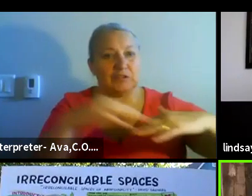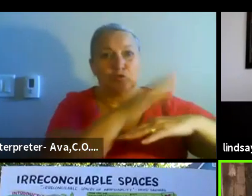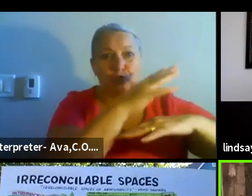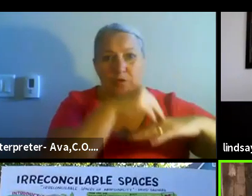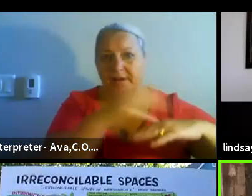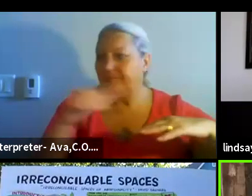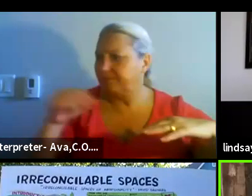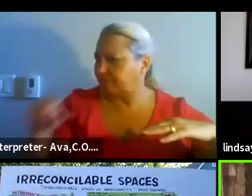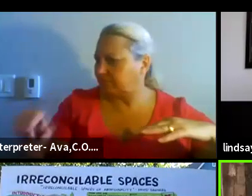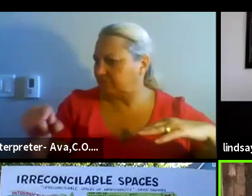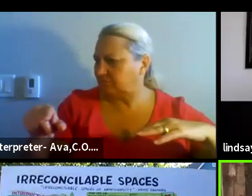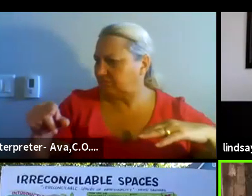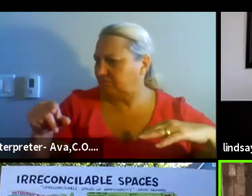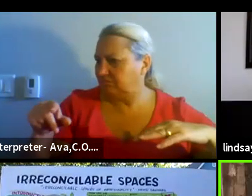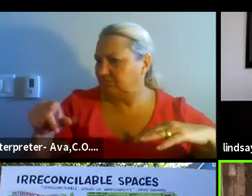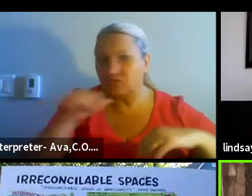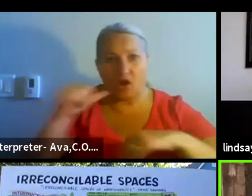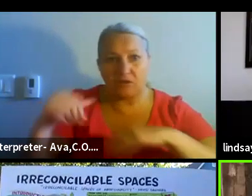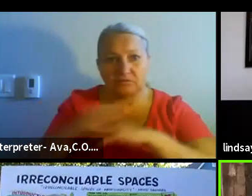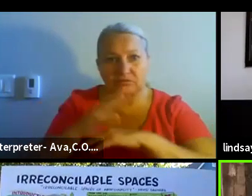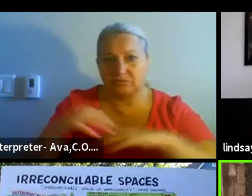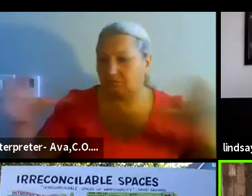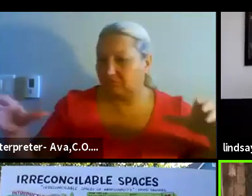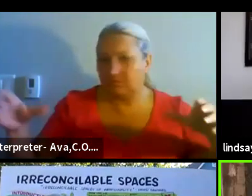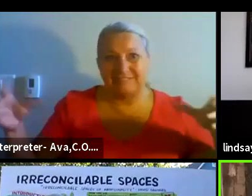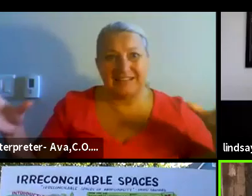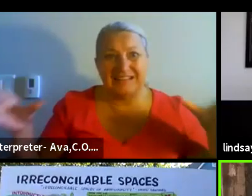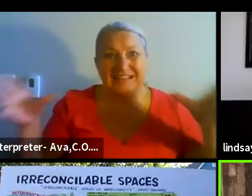I surmise, had I not